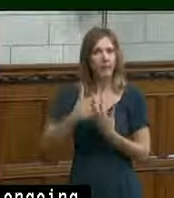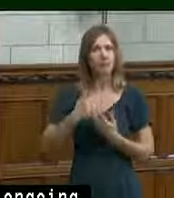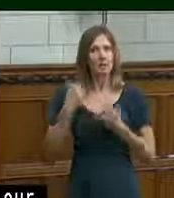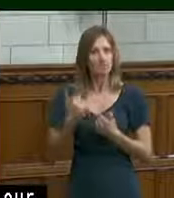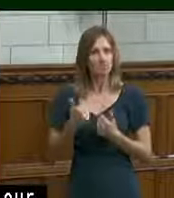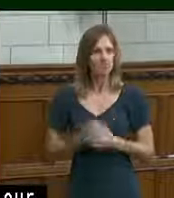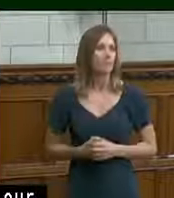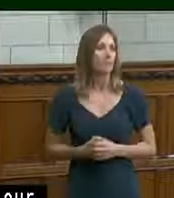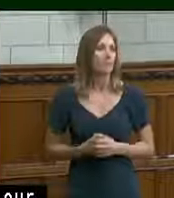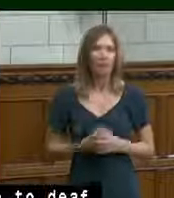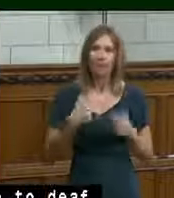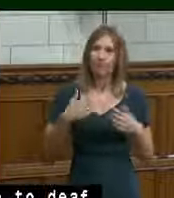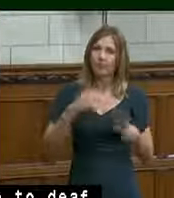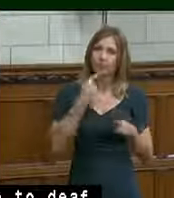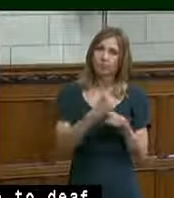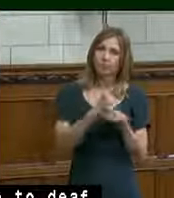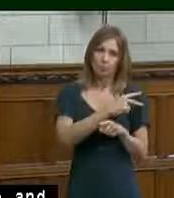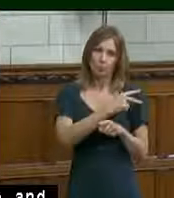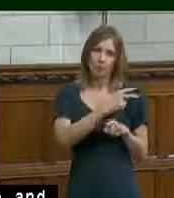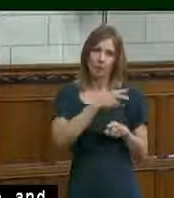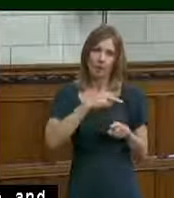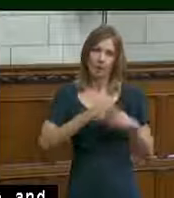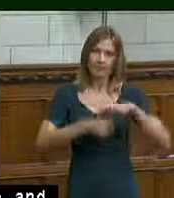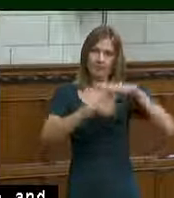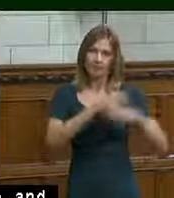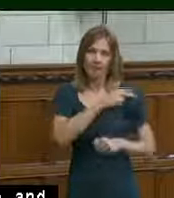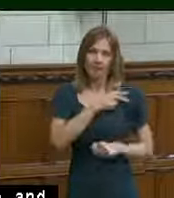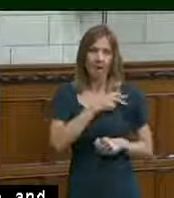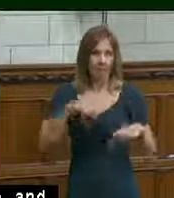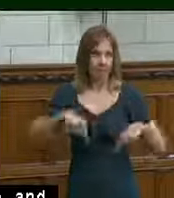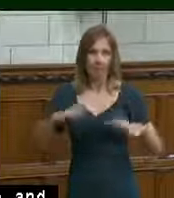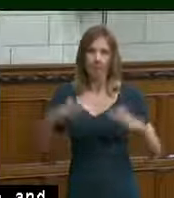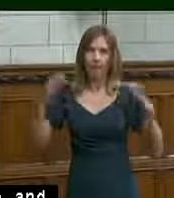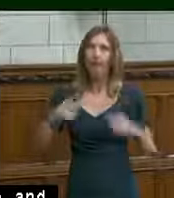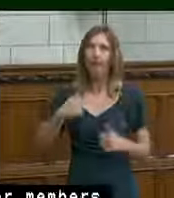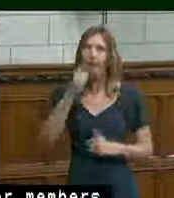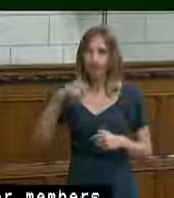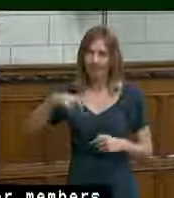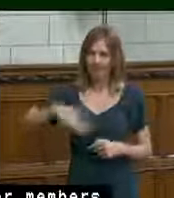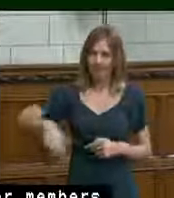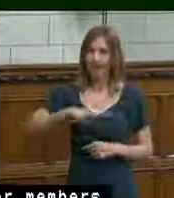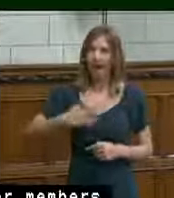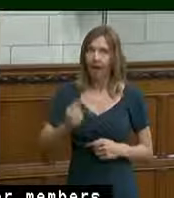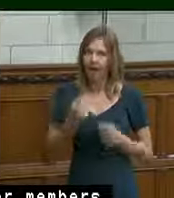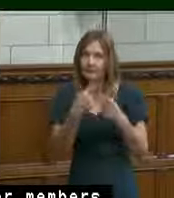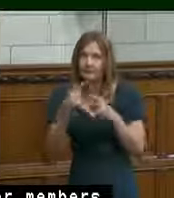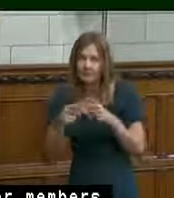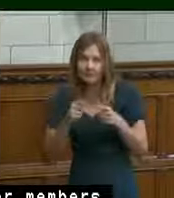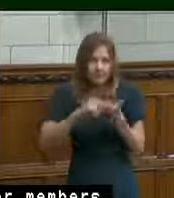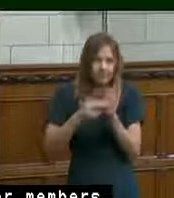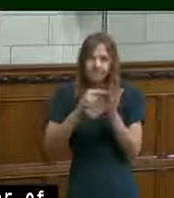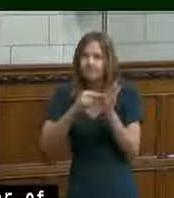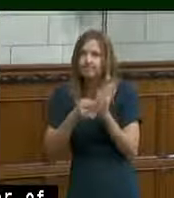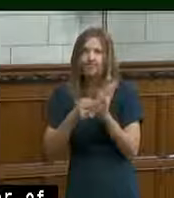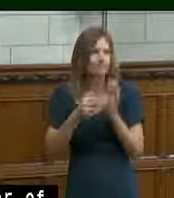senior members of staff, I know that there are a number of initiatives which are being explored at the moment, and I look forward to some really